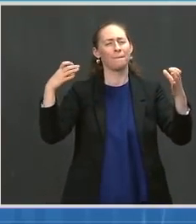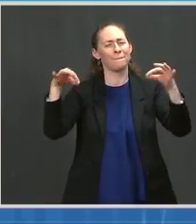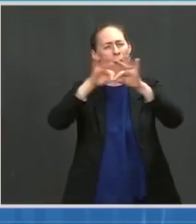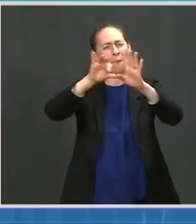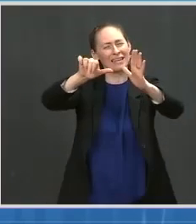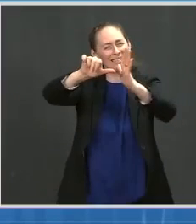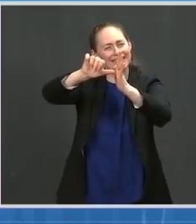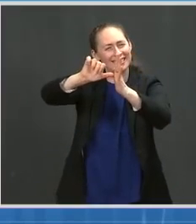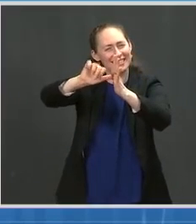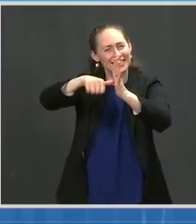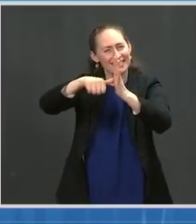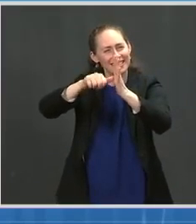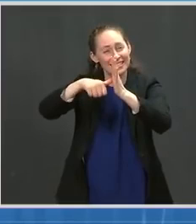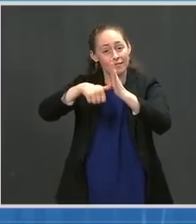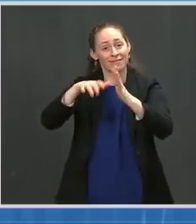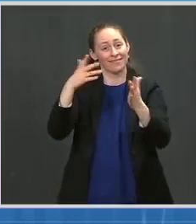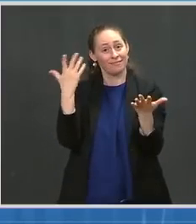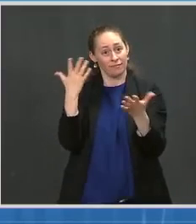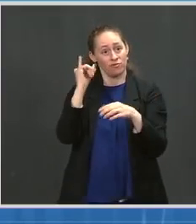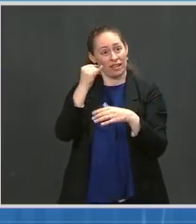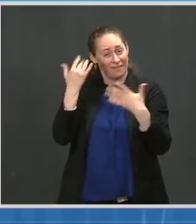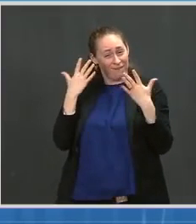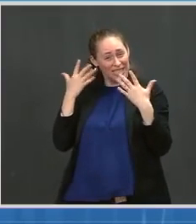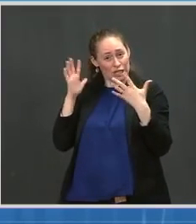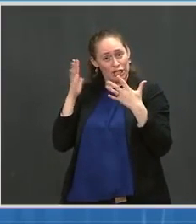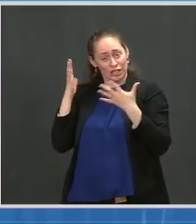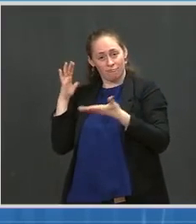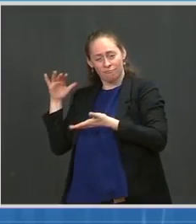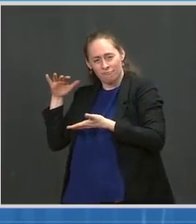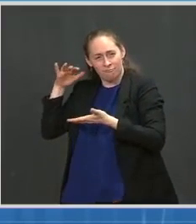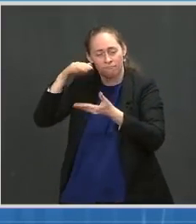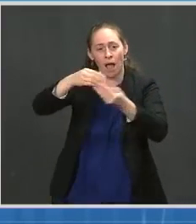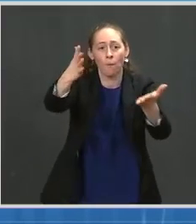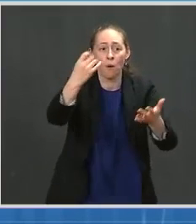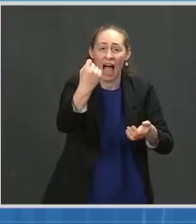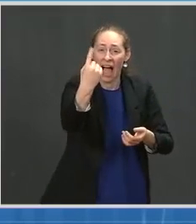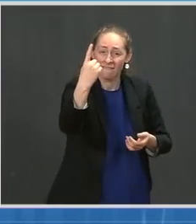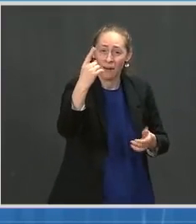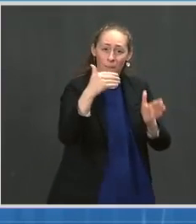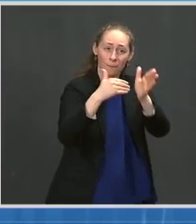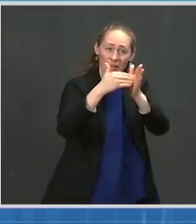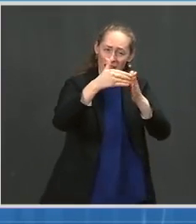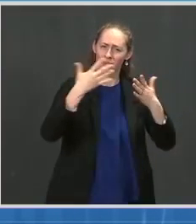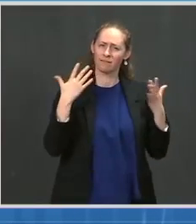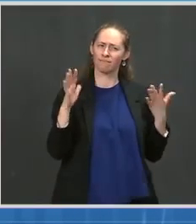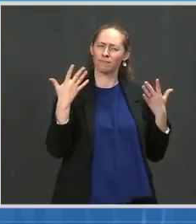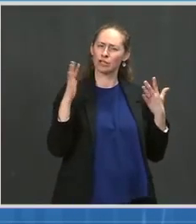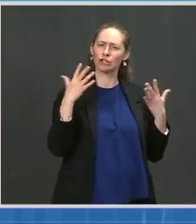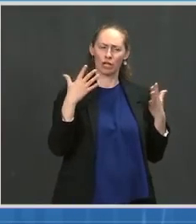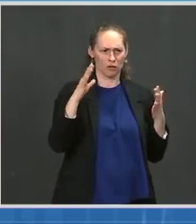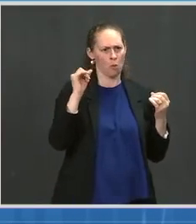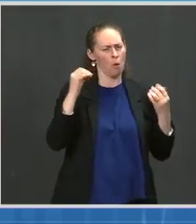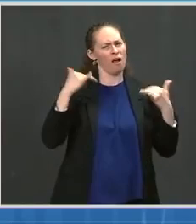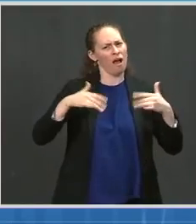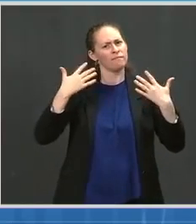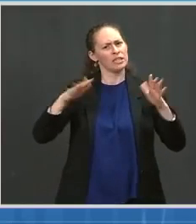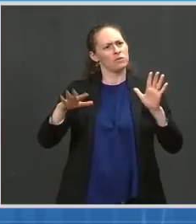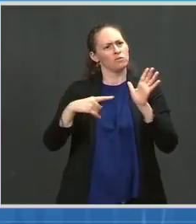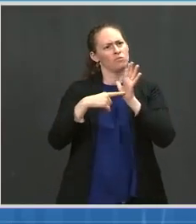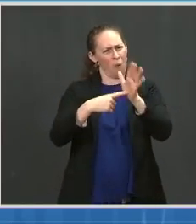delivered 11 million doses all at once. So that we got into the market